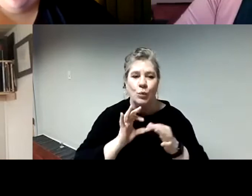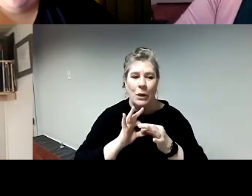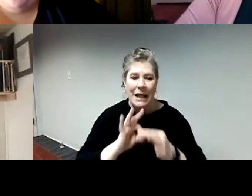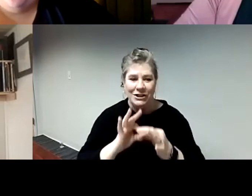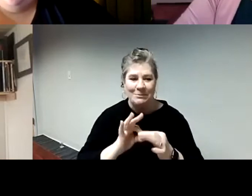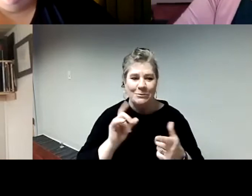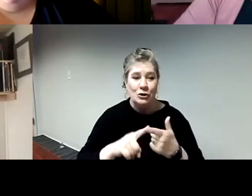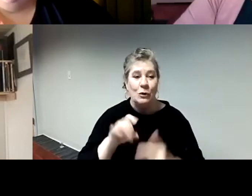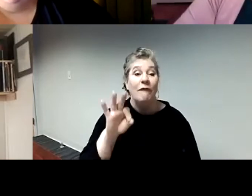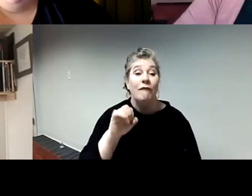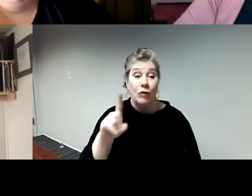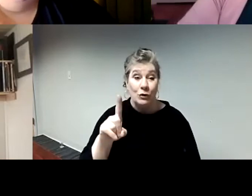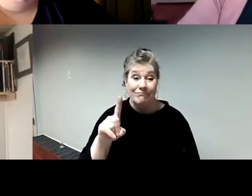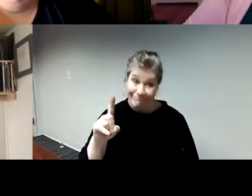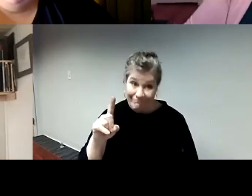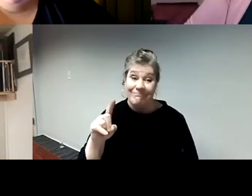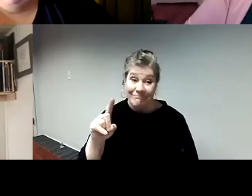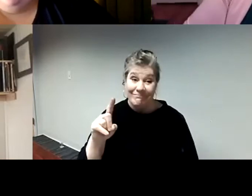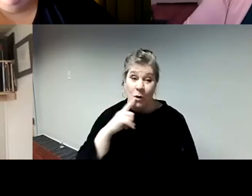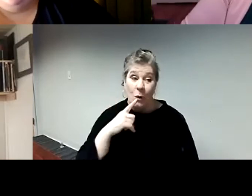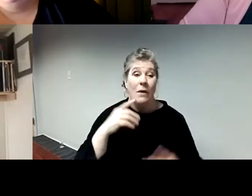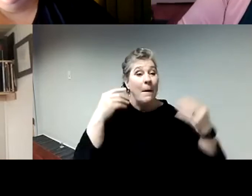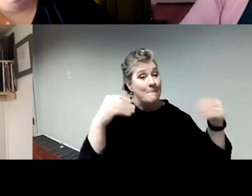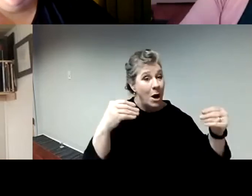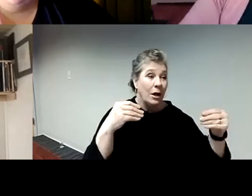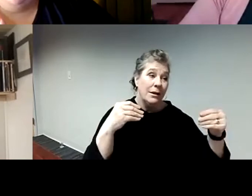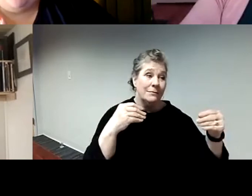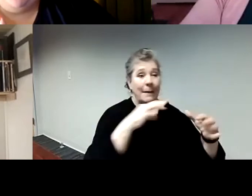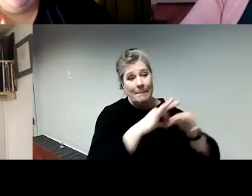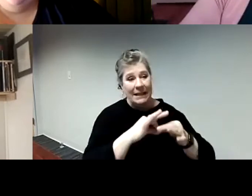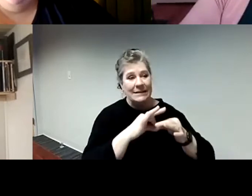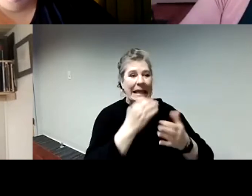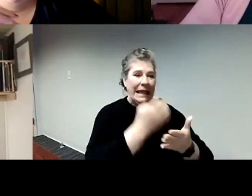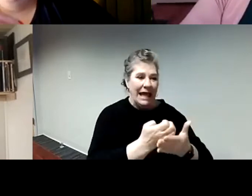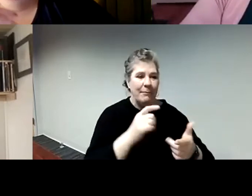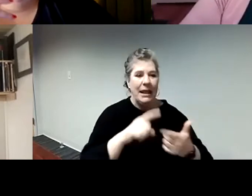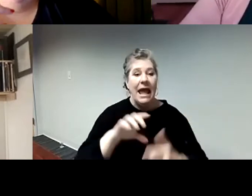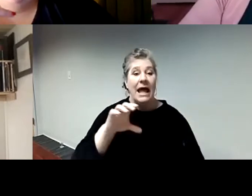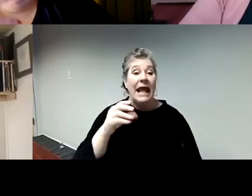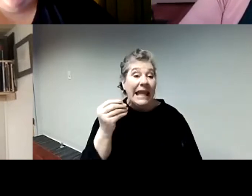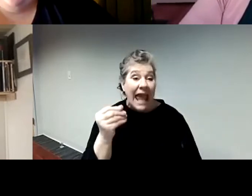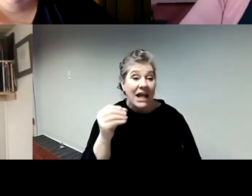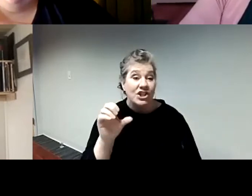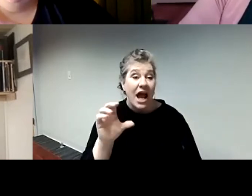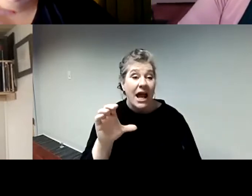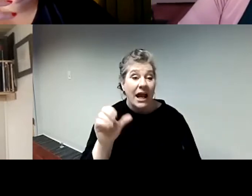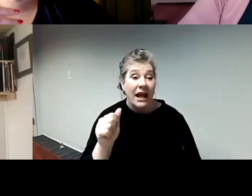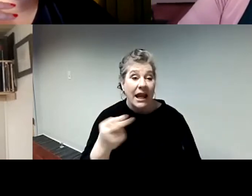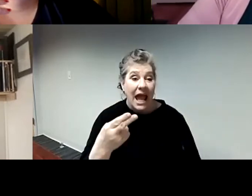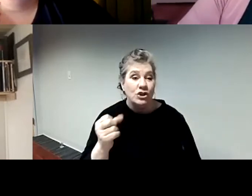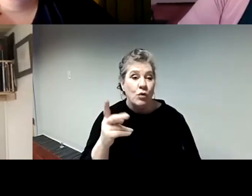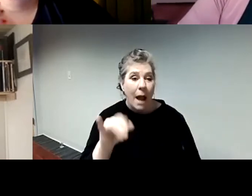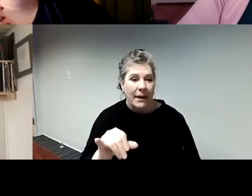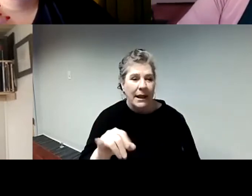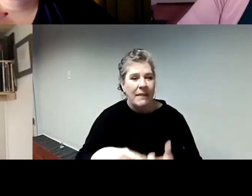to food with things like market-based economies and cash cropping, then we sort of understand how like whiteness